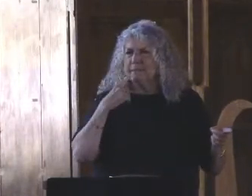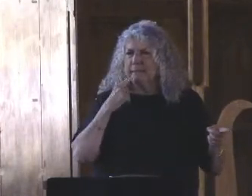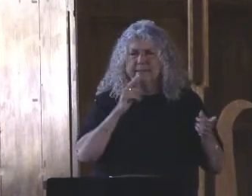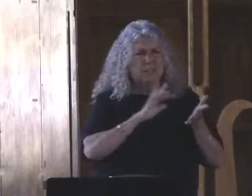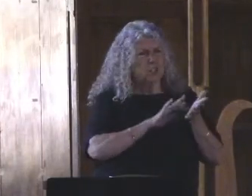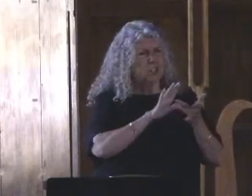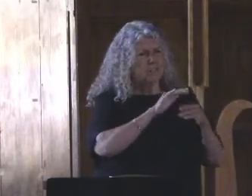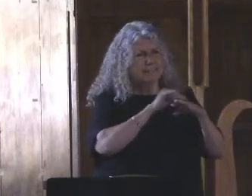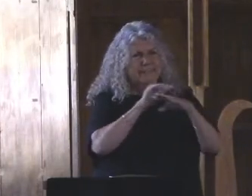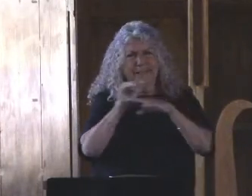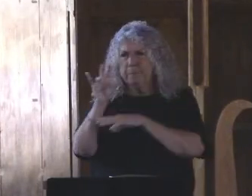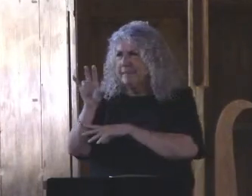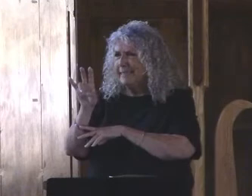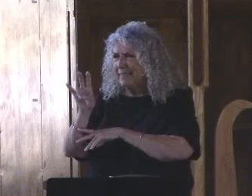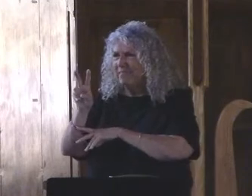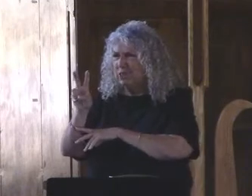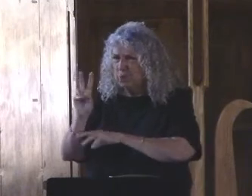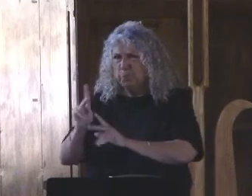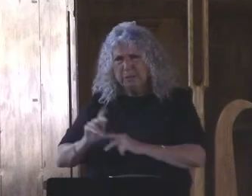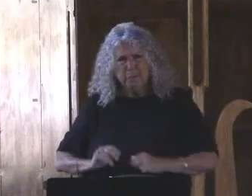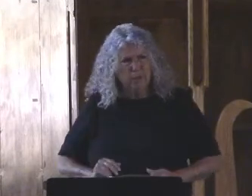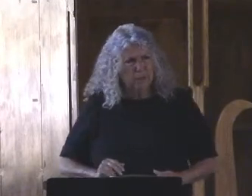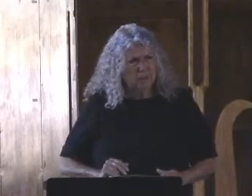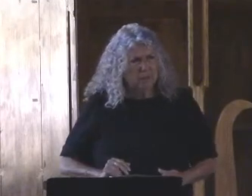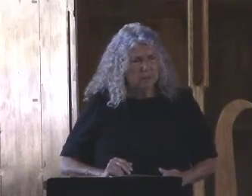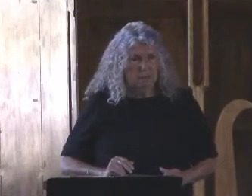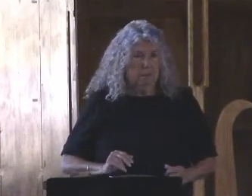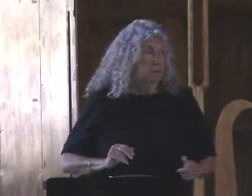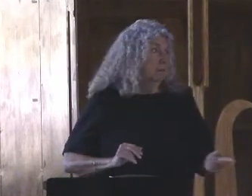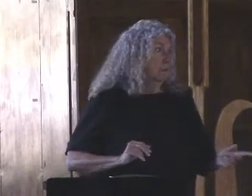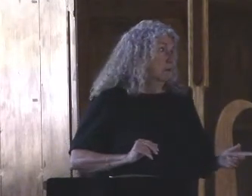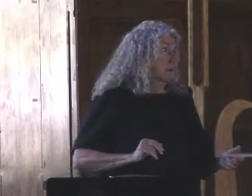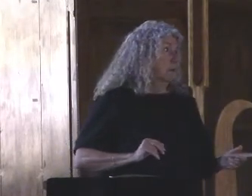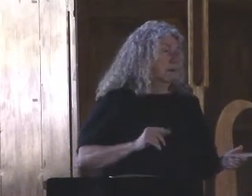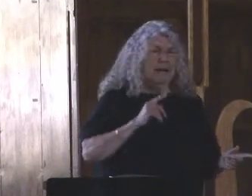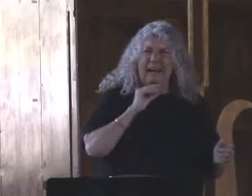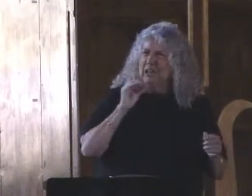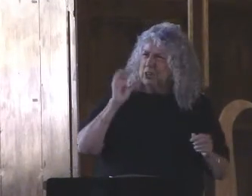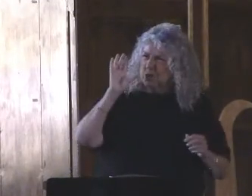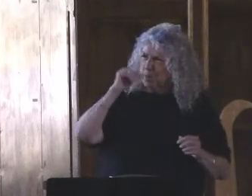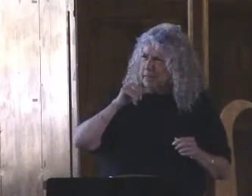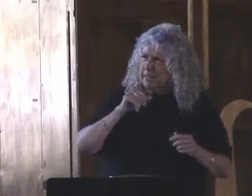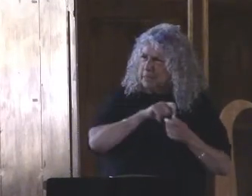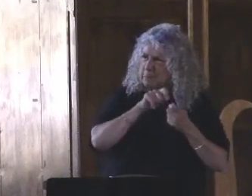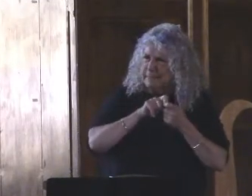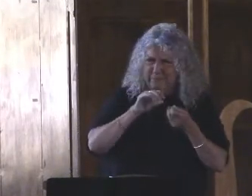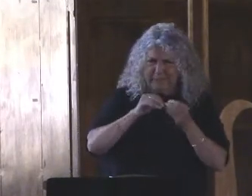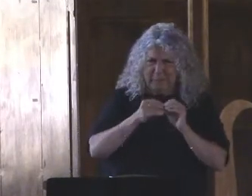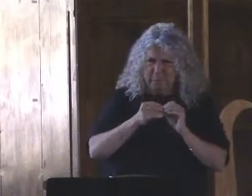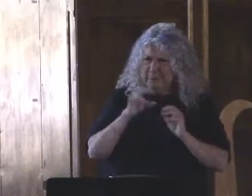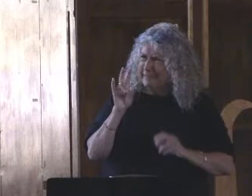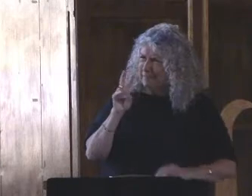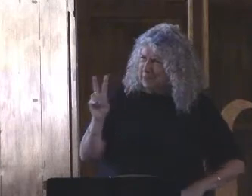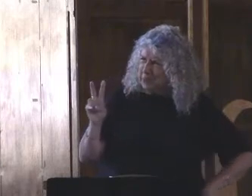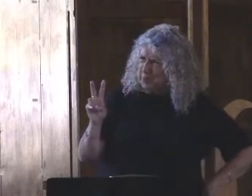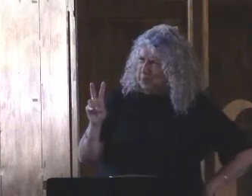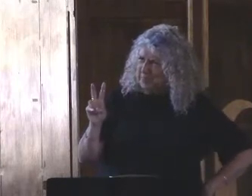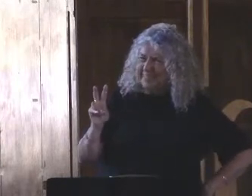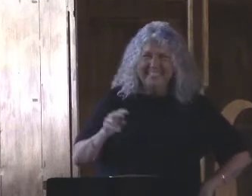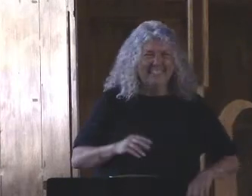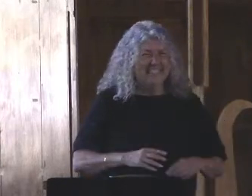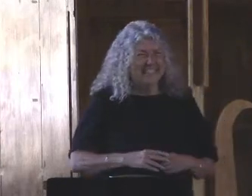Jesus summoned 72 people. So oddly specific number there that should catch our attention. It's meant